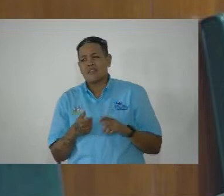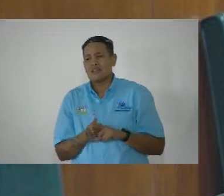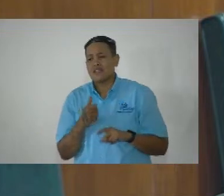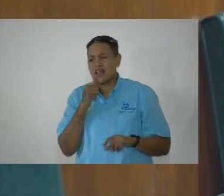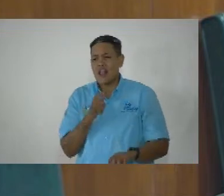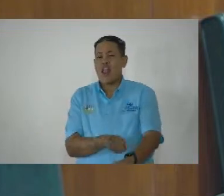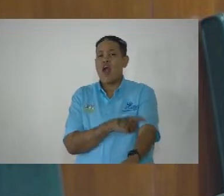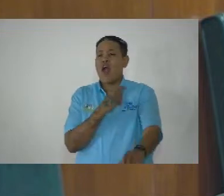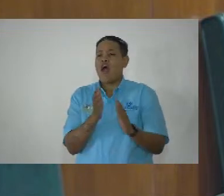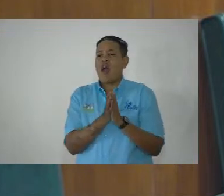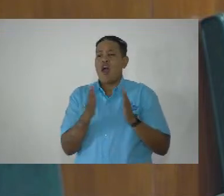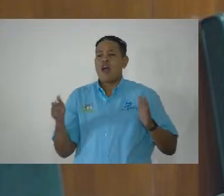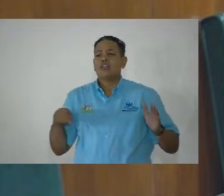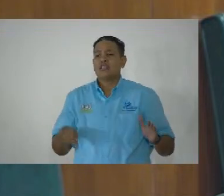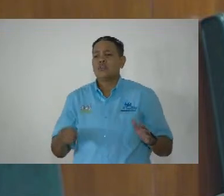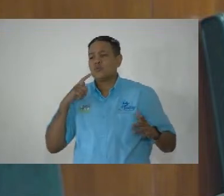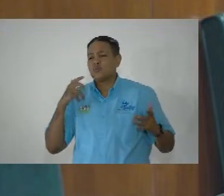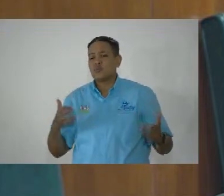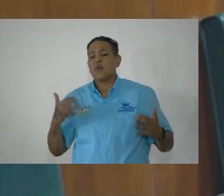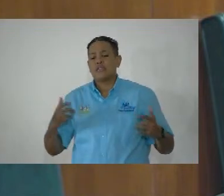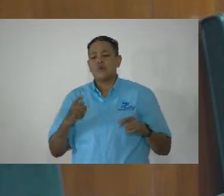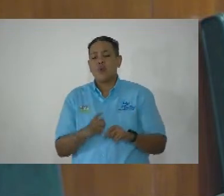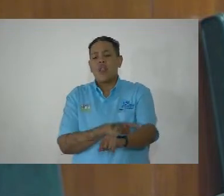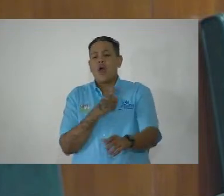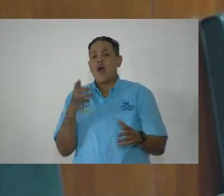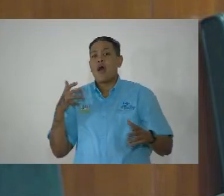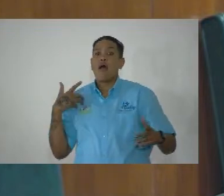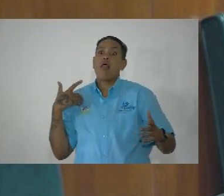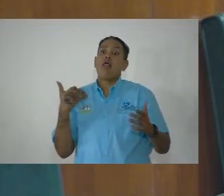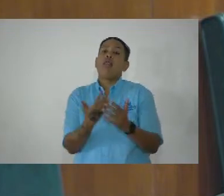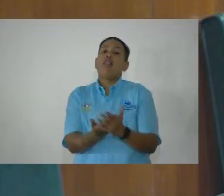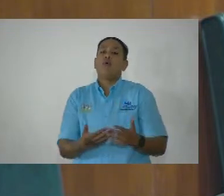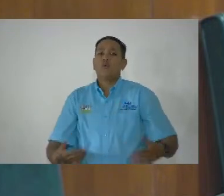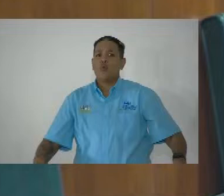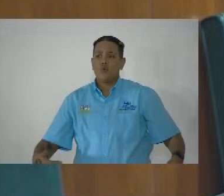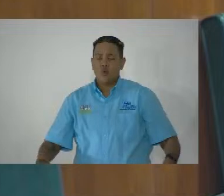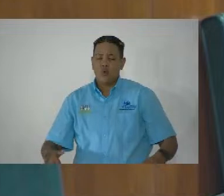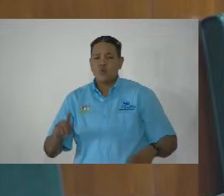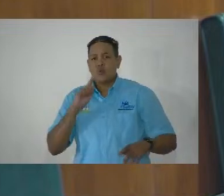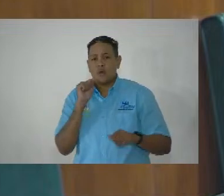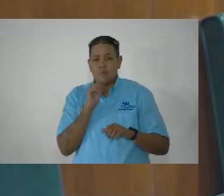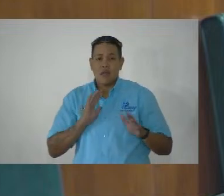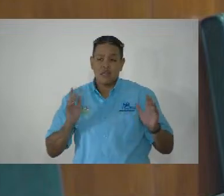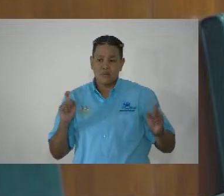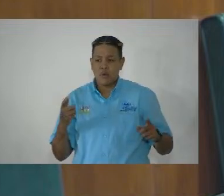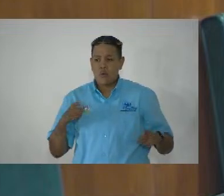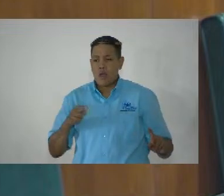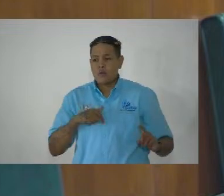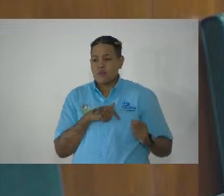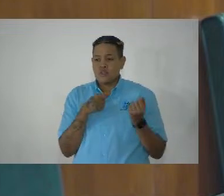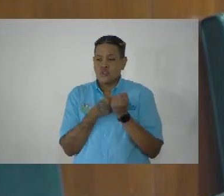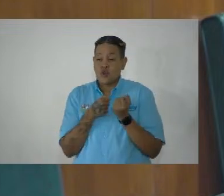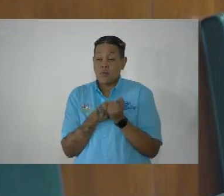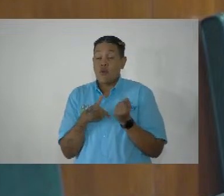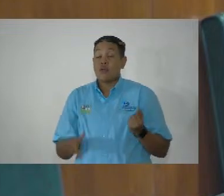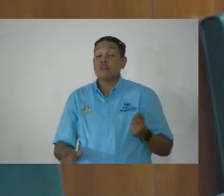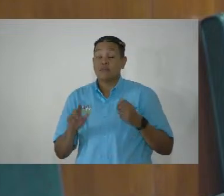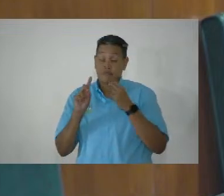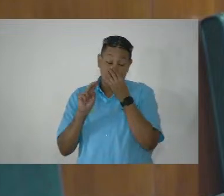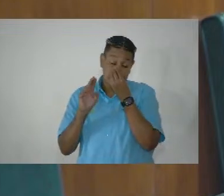long. This has waited too long in coming. And so, Madam Speaker, while we support